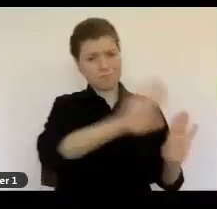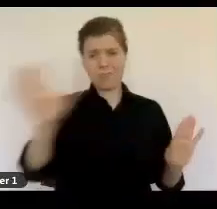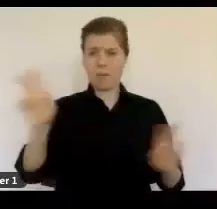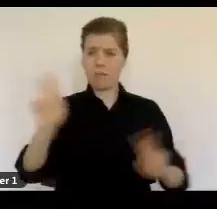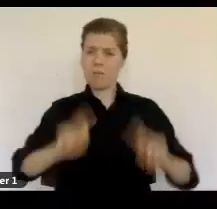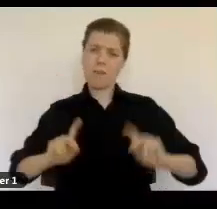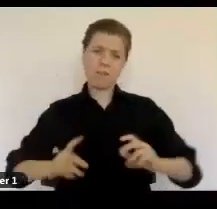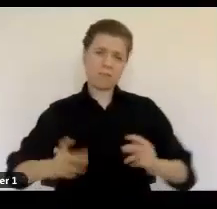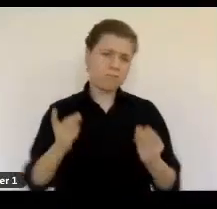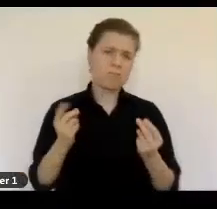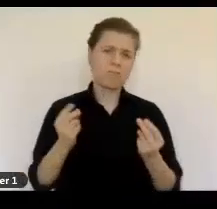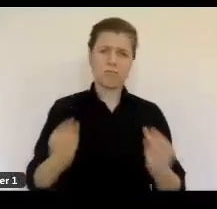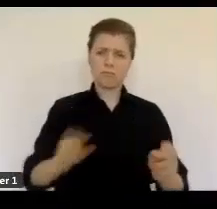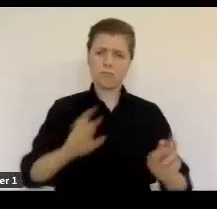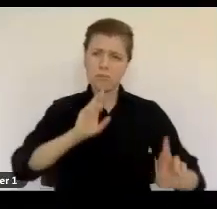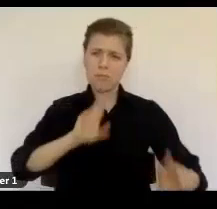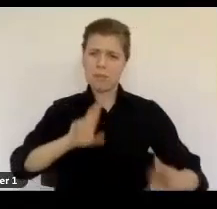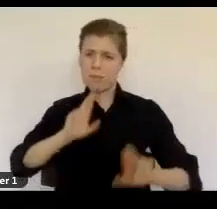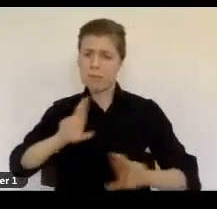we have these,